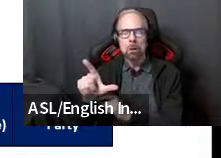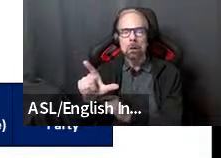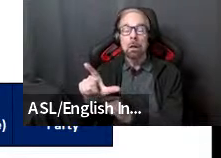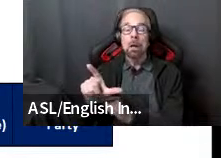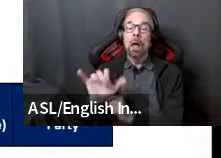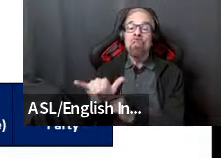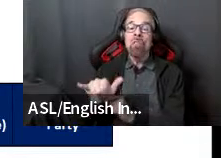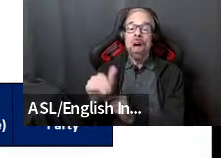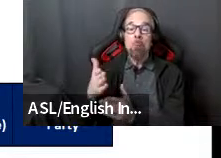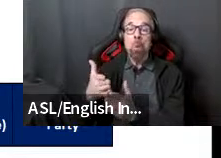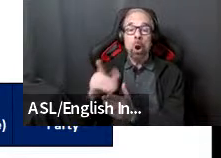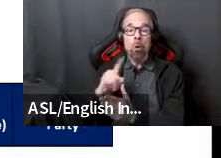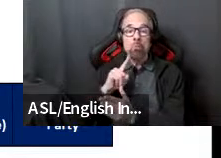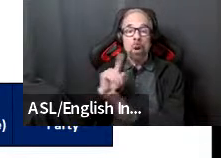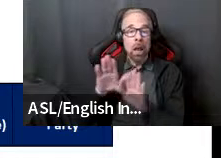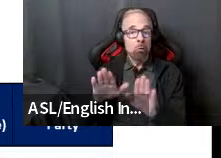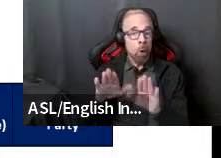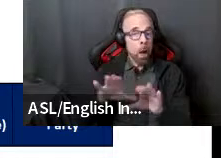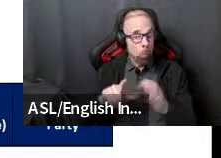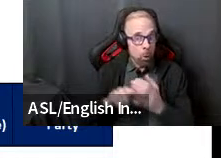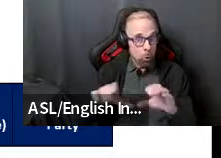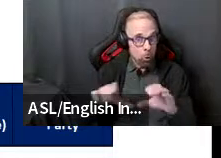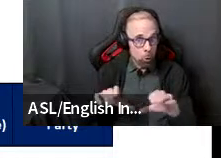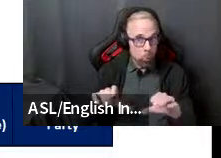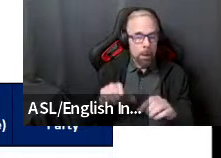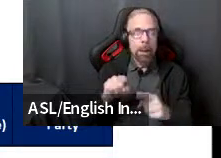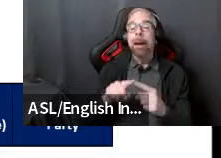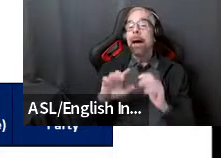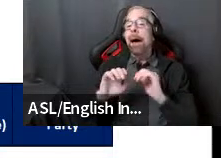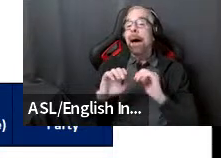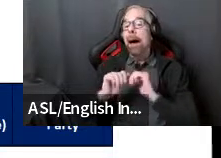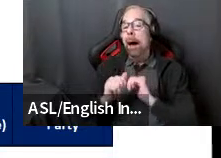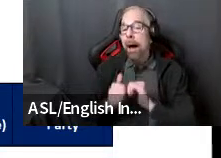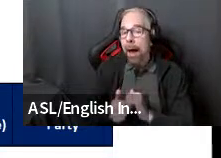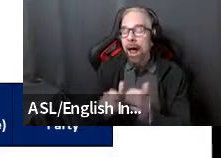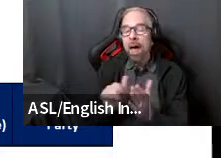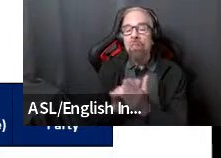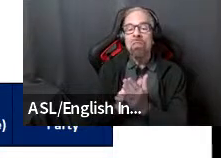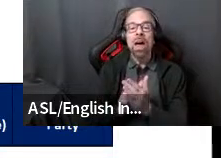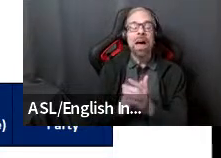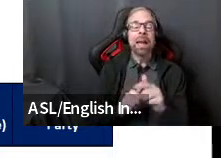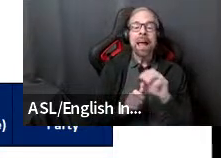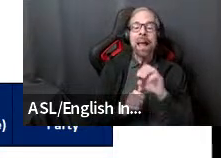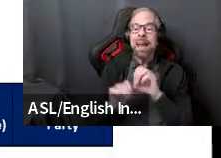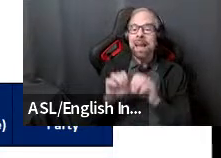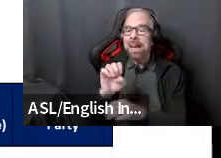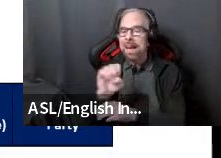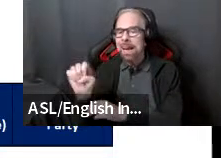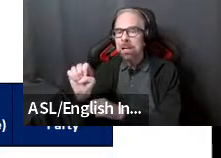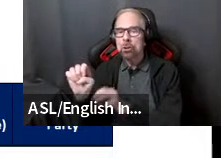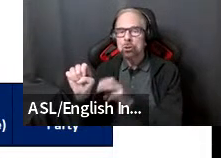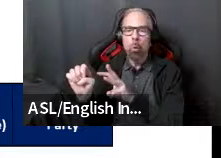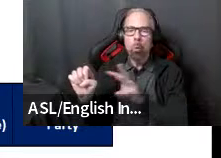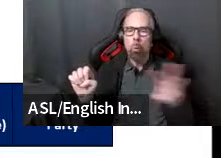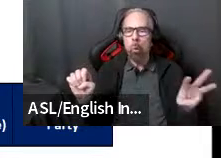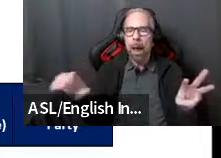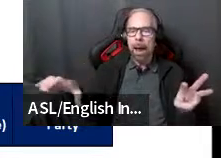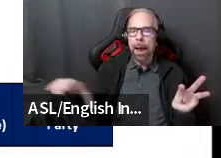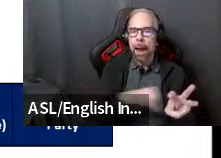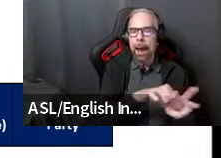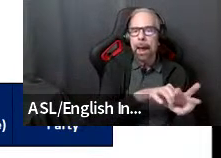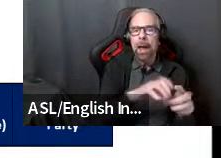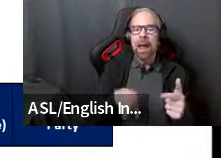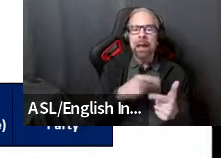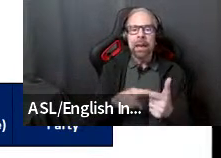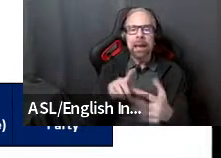that part's really great that they're doing. Now, how that little east-west corridor connects to the multi-use path that goes over